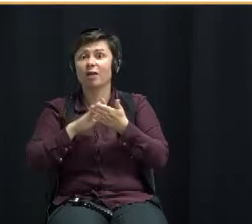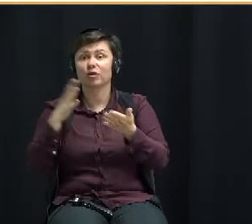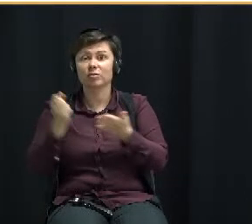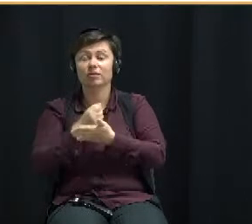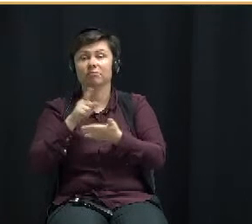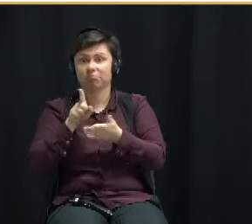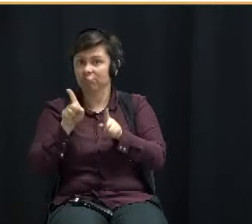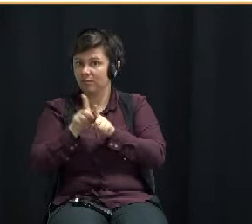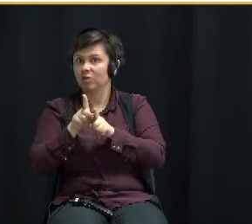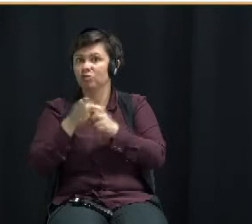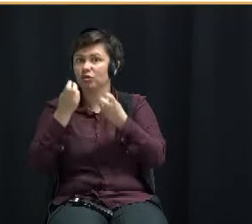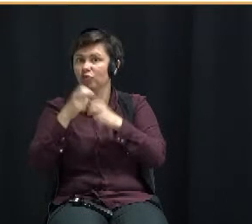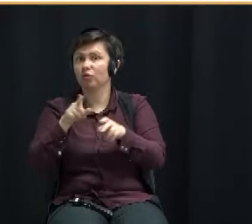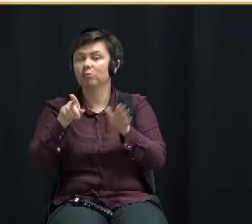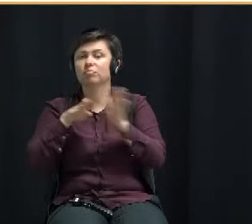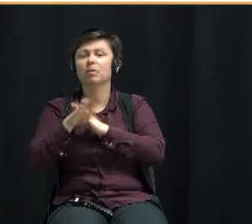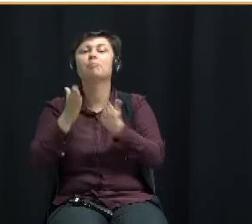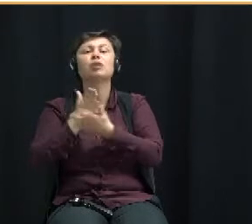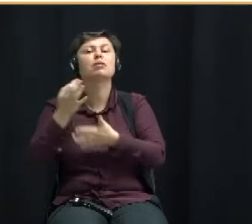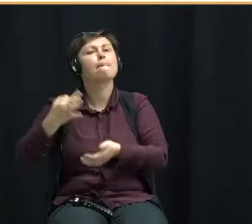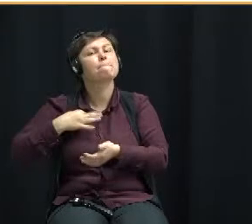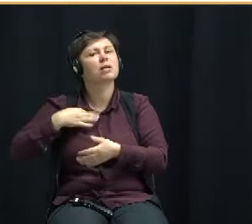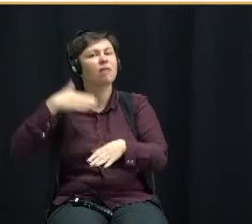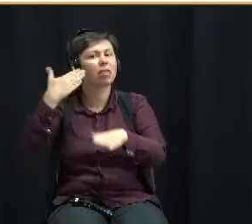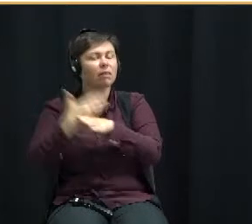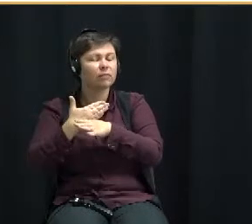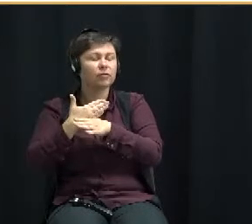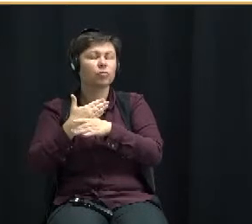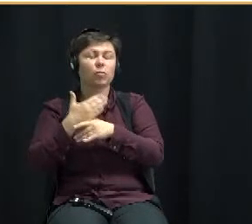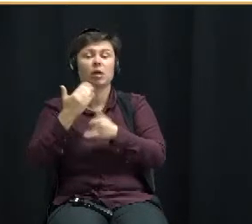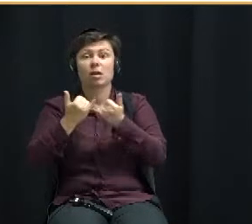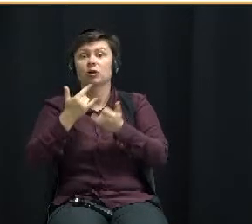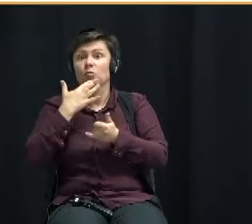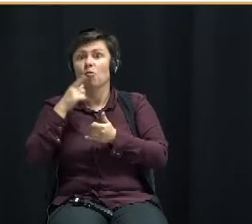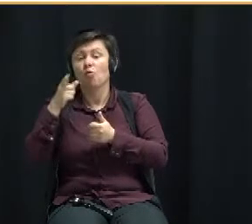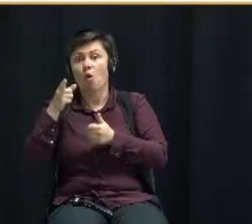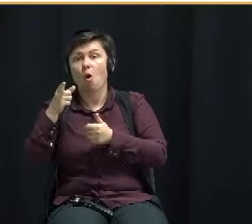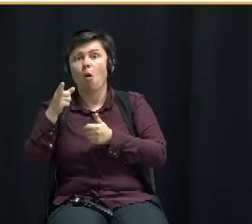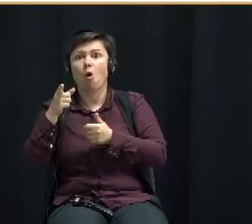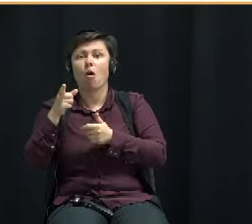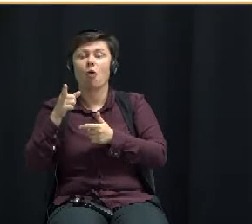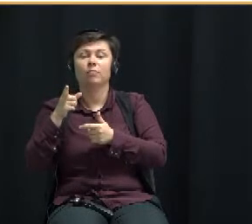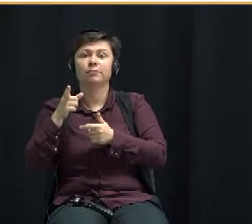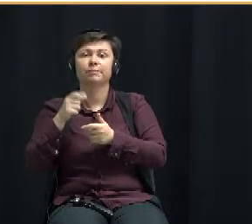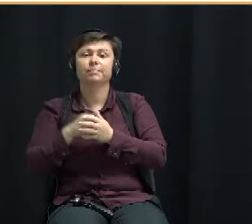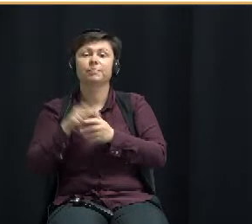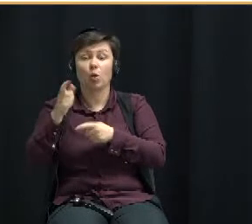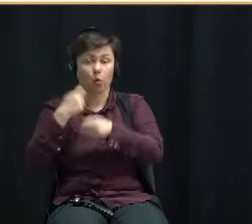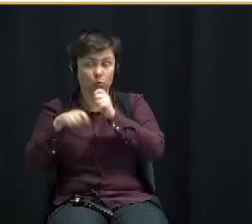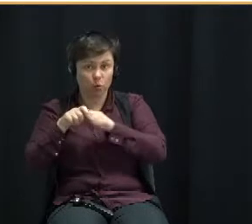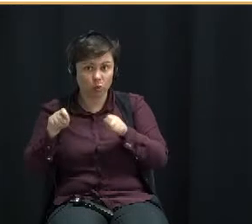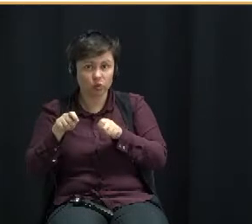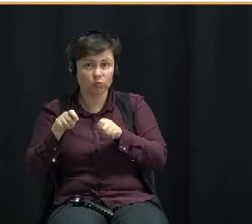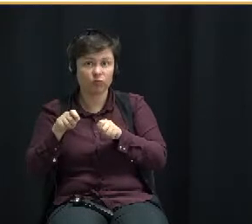that, well, we did this because we wanted to be inclusive of our customers, but we didn't realize that we would